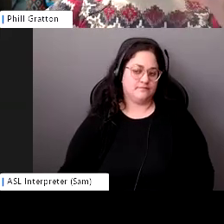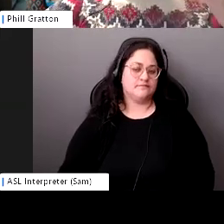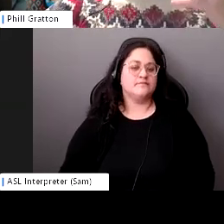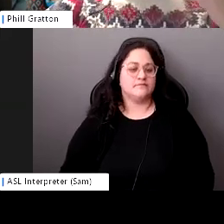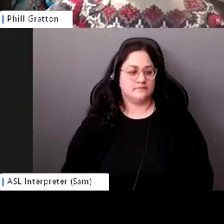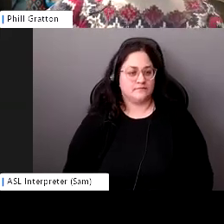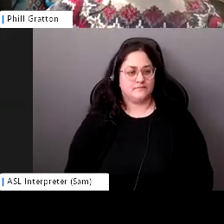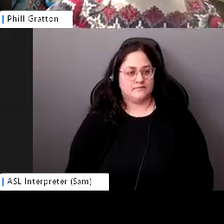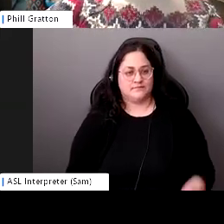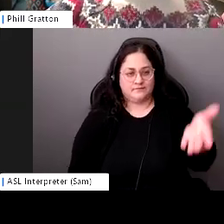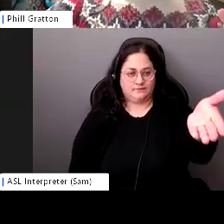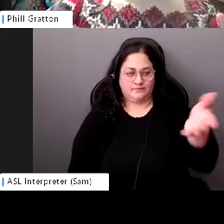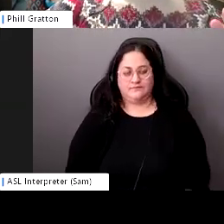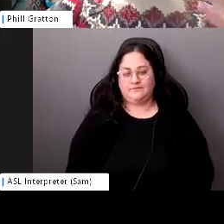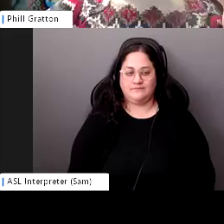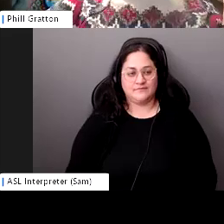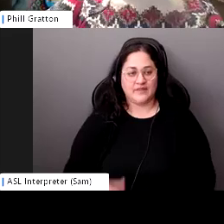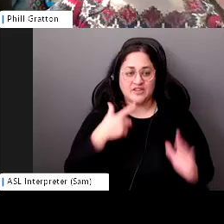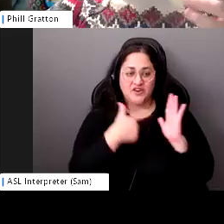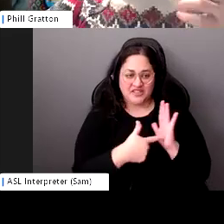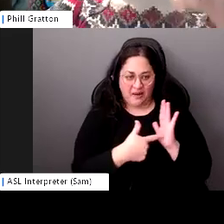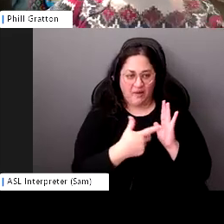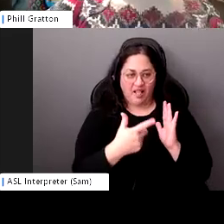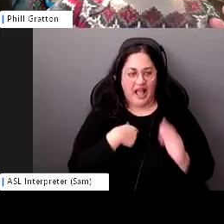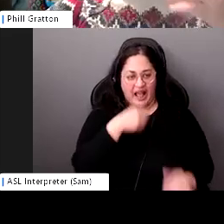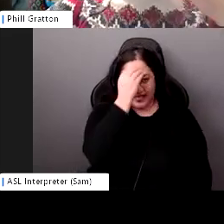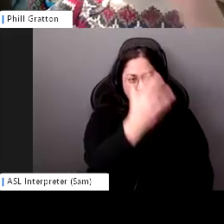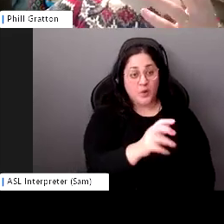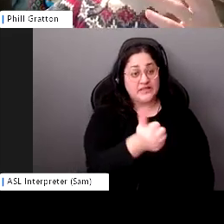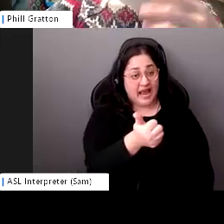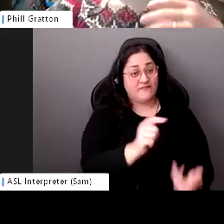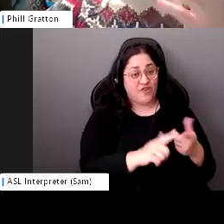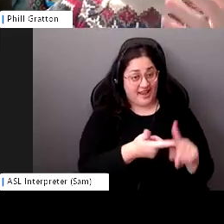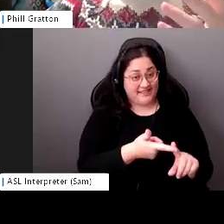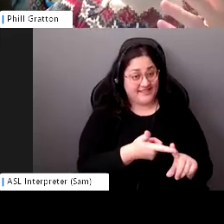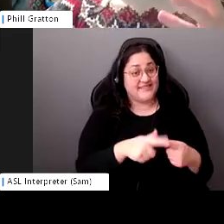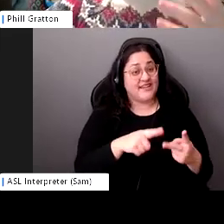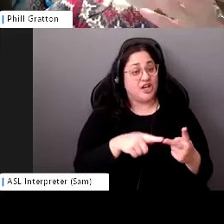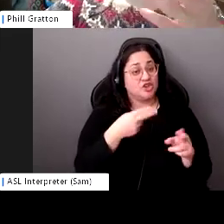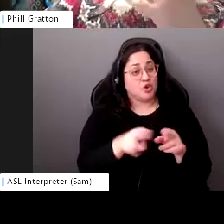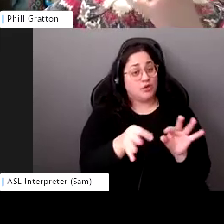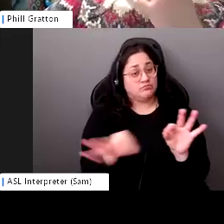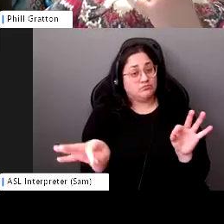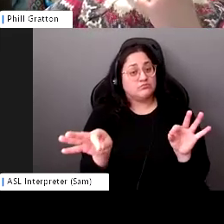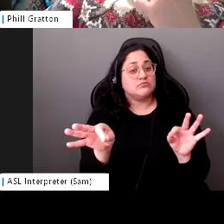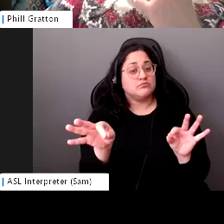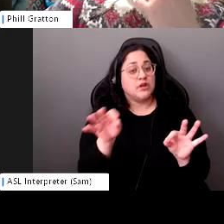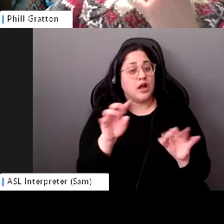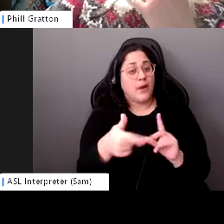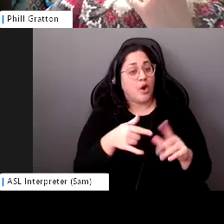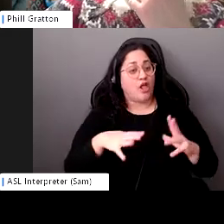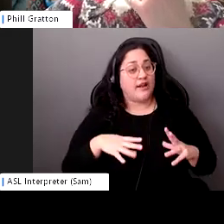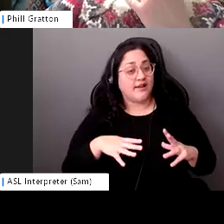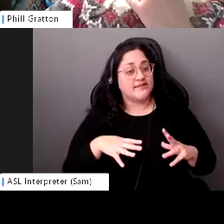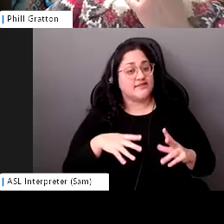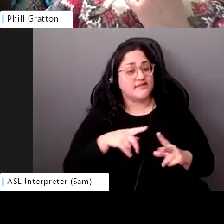It even tells you the kind of person it's meant for the adventurer, for the foodie, for the traveler, for the joker. What does it say for the joker? It says, may